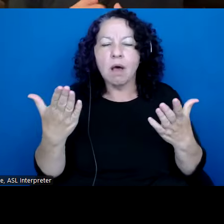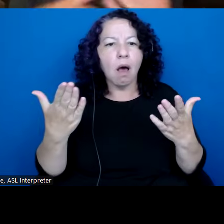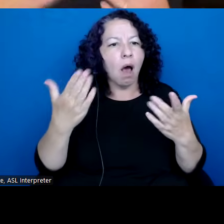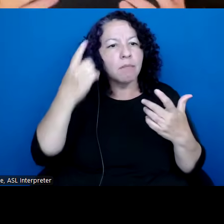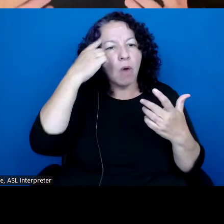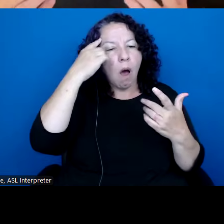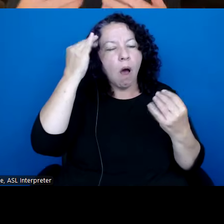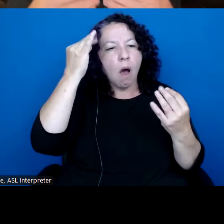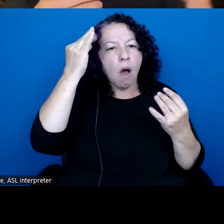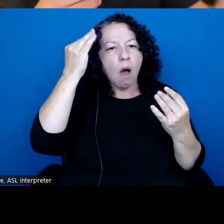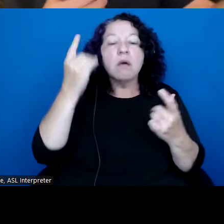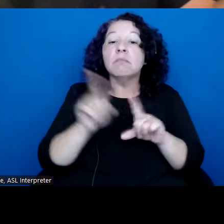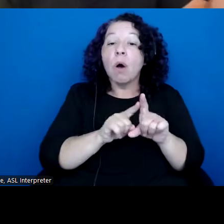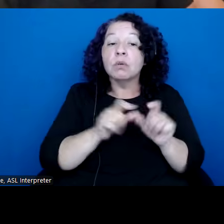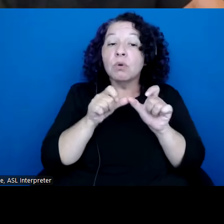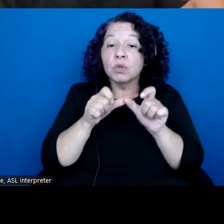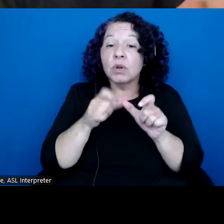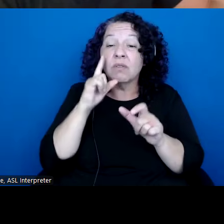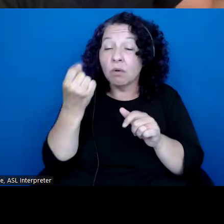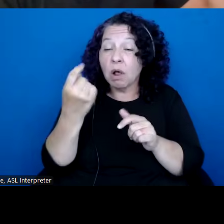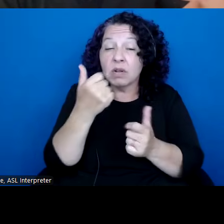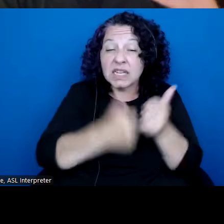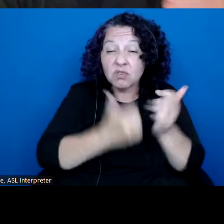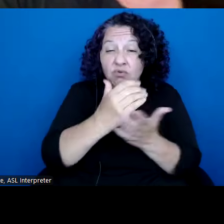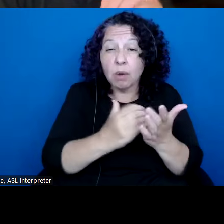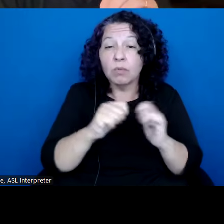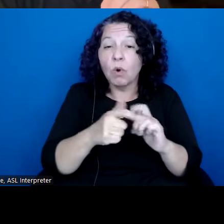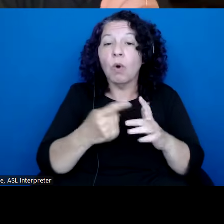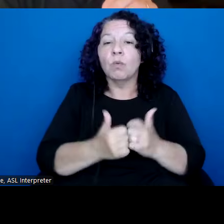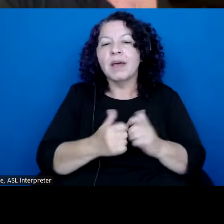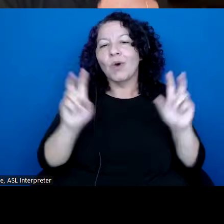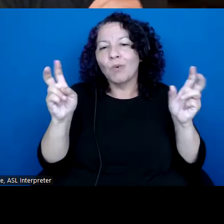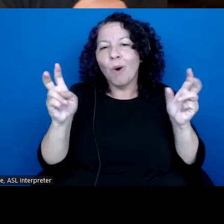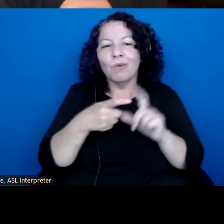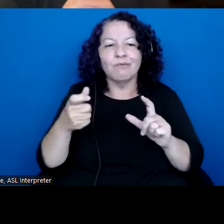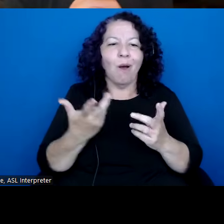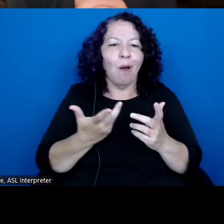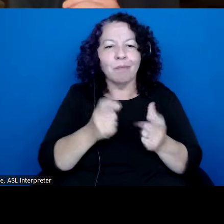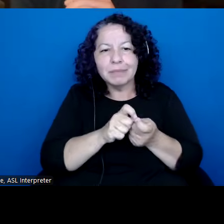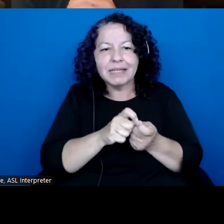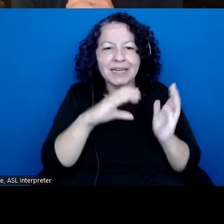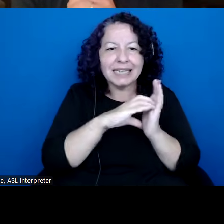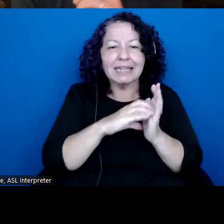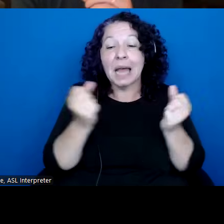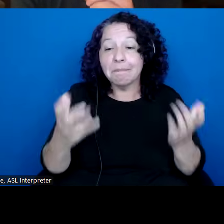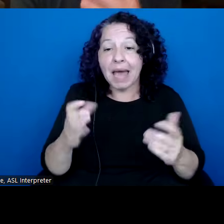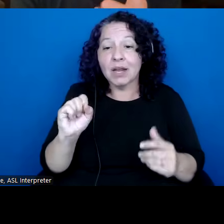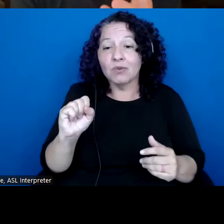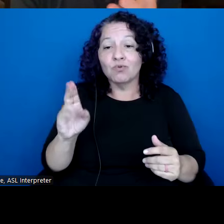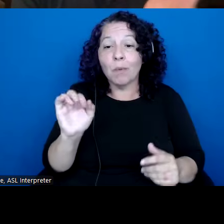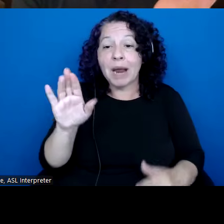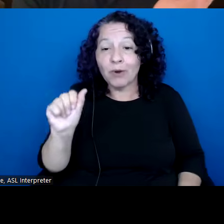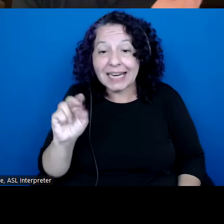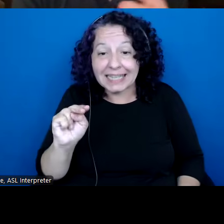also, to kind of continue that, for each chapter, I started out with a little quote from a text, and many of those are Sumerian proverbs, and